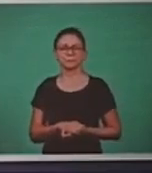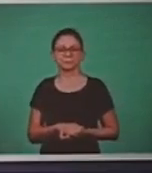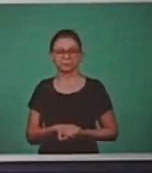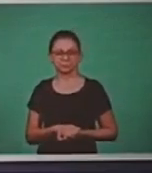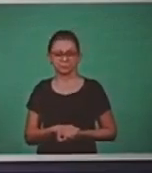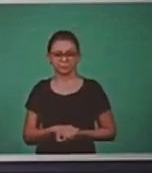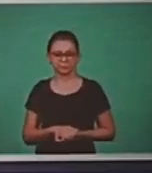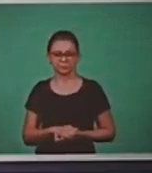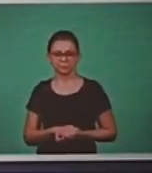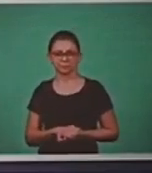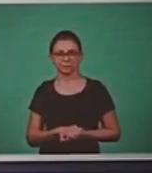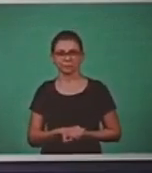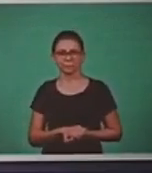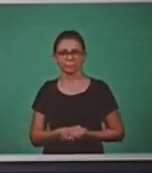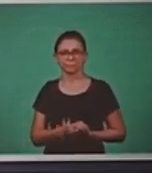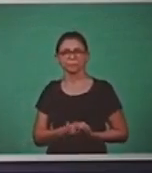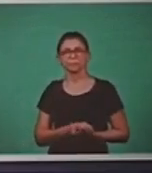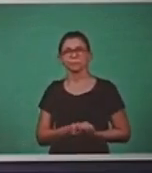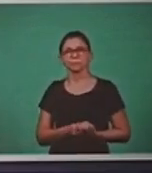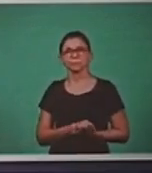So let's go.